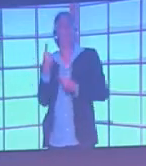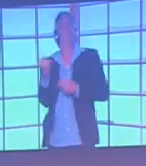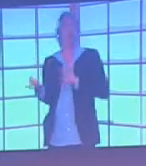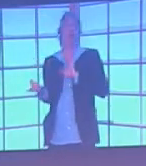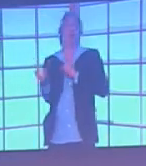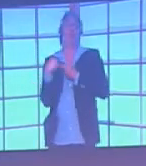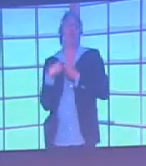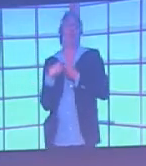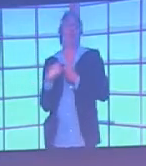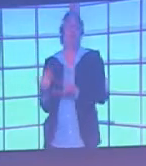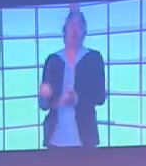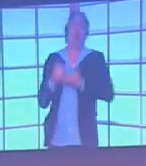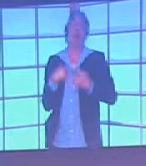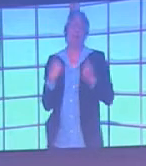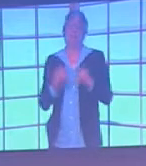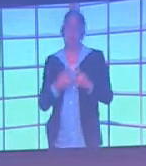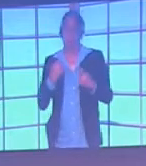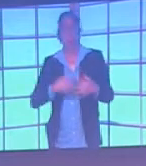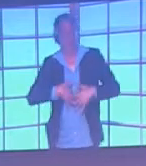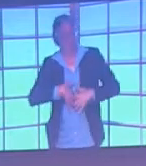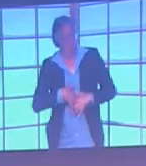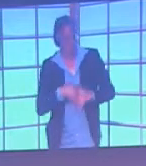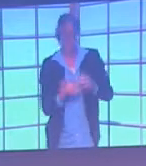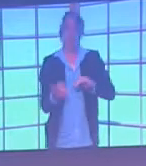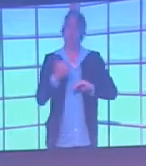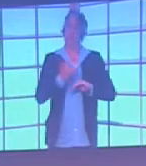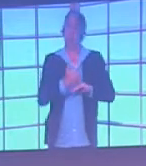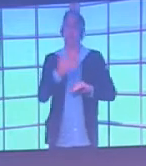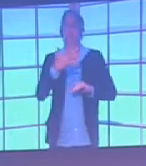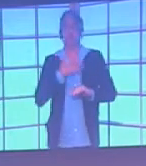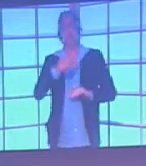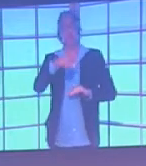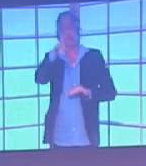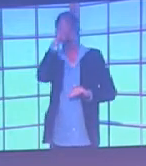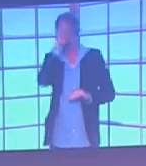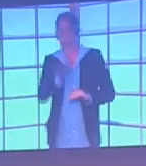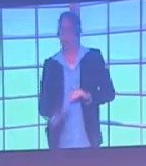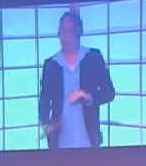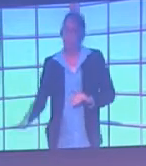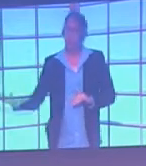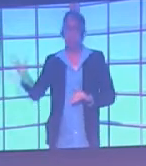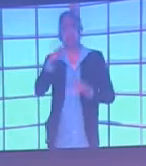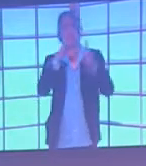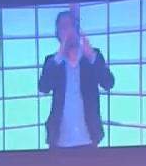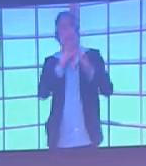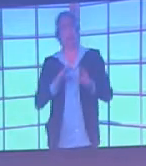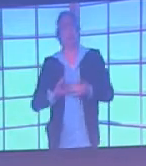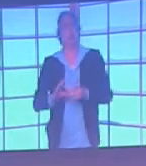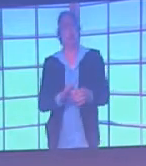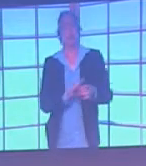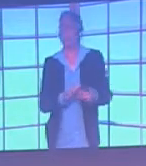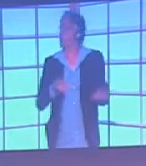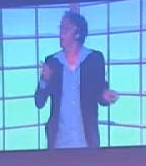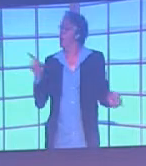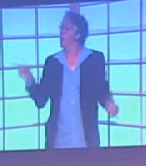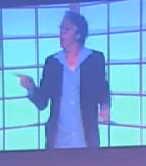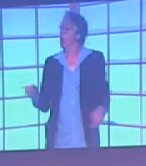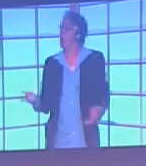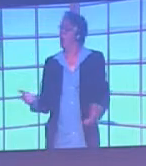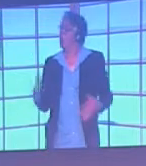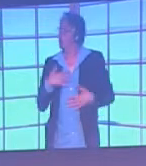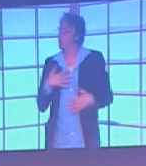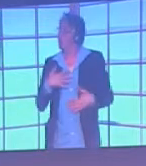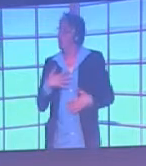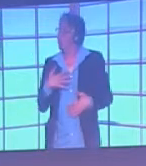to form our national organization. Oh, that's interesting. So they were, because